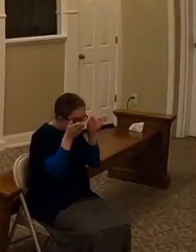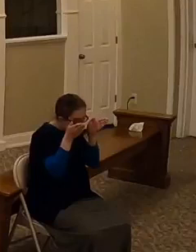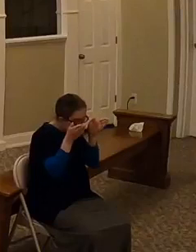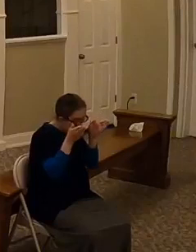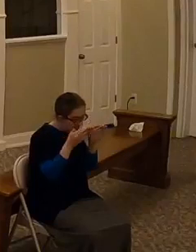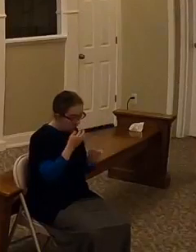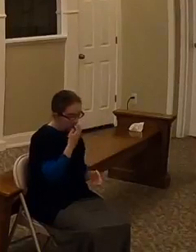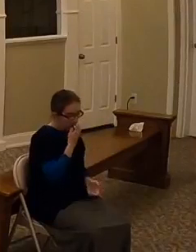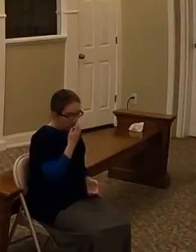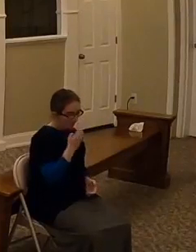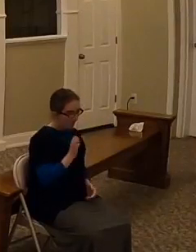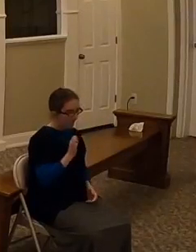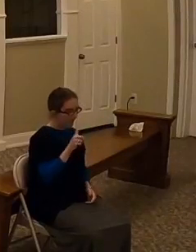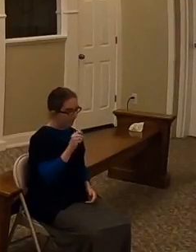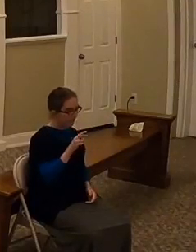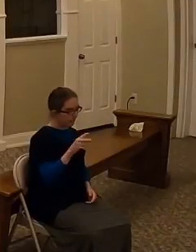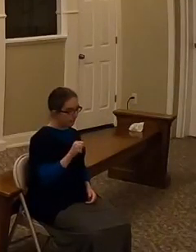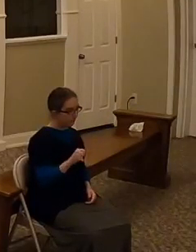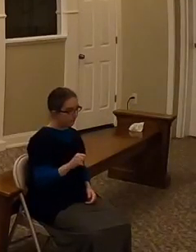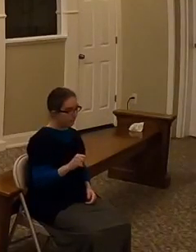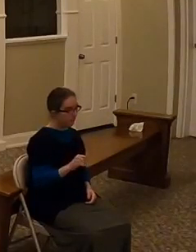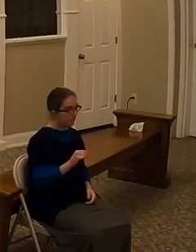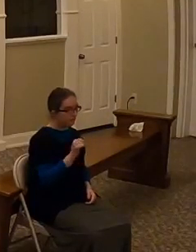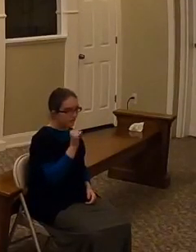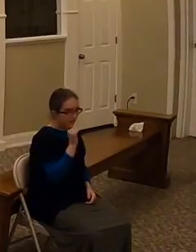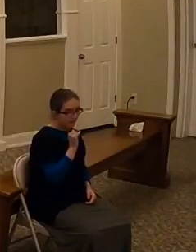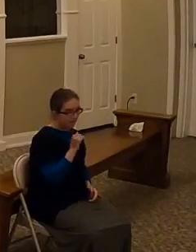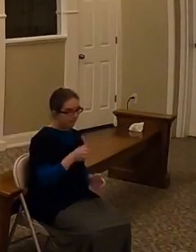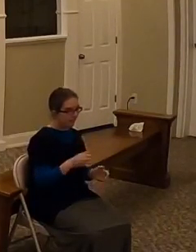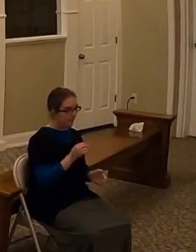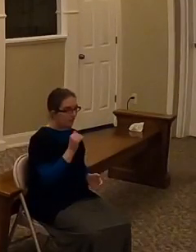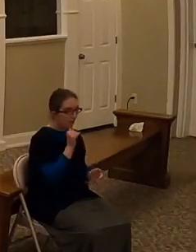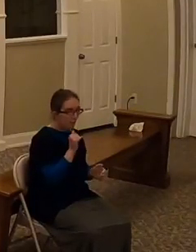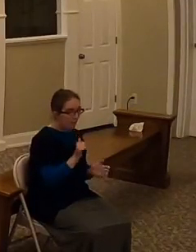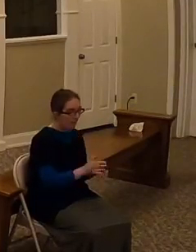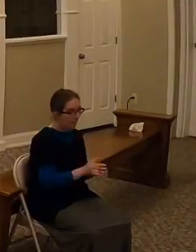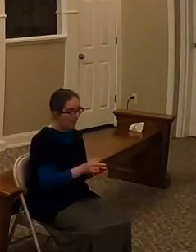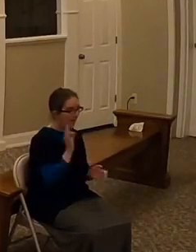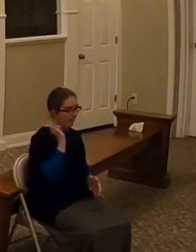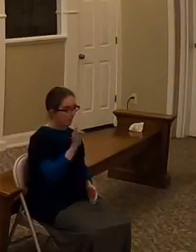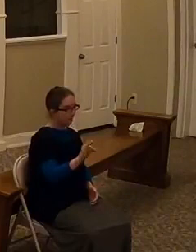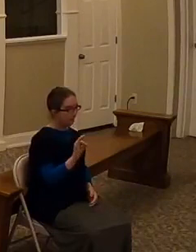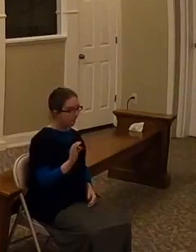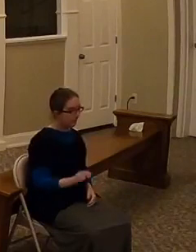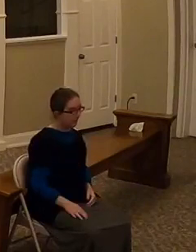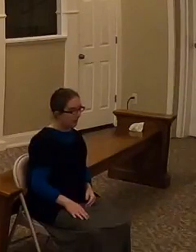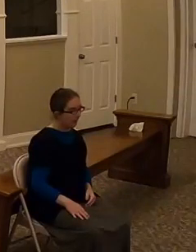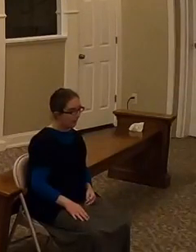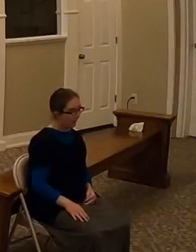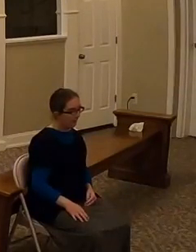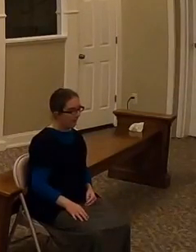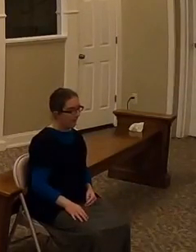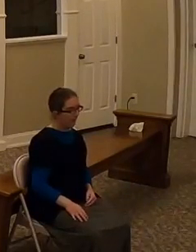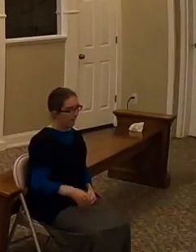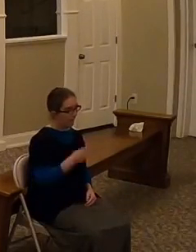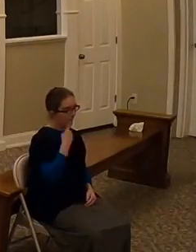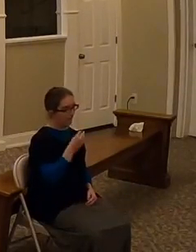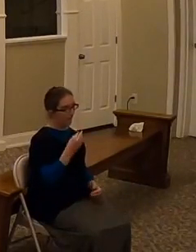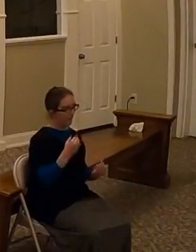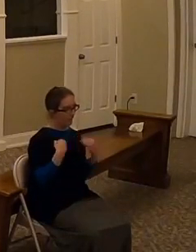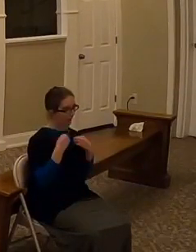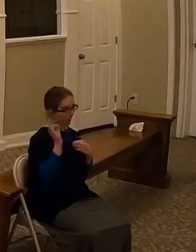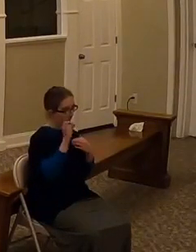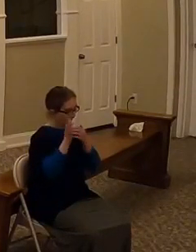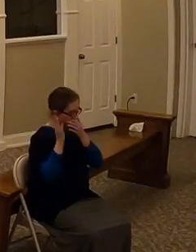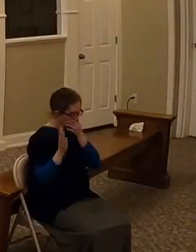attention, amen, to exhortation. You know what exhortation is? That's preaching, basically. Amen. And he's telling this little young